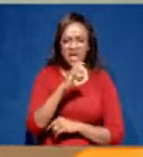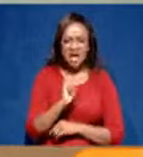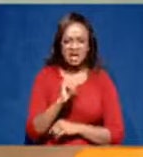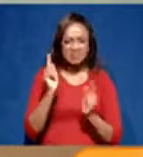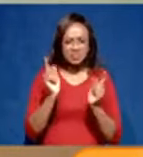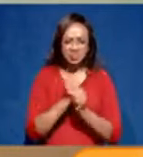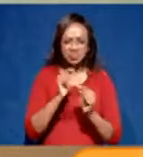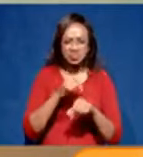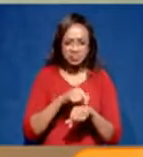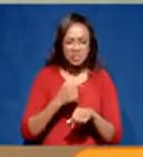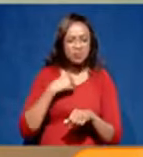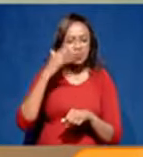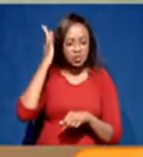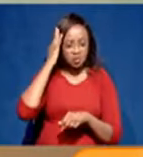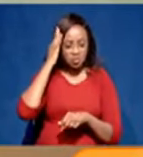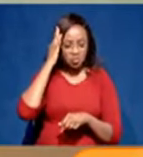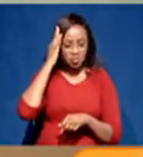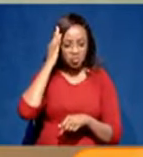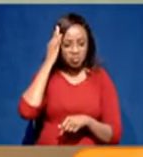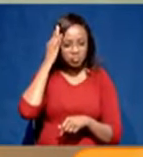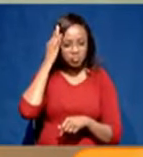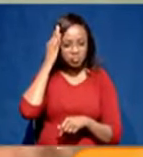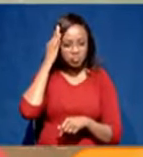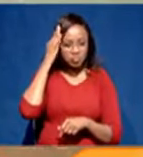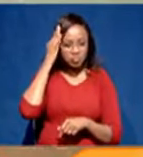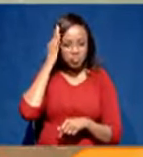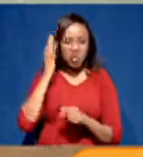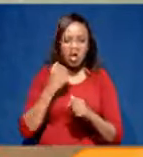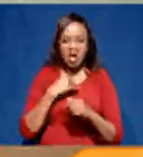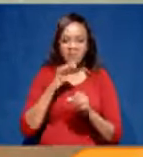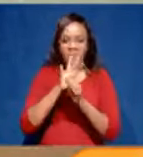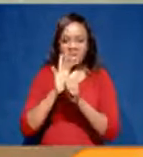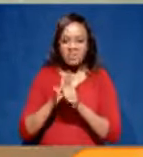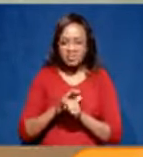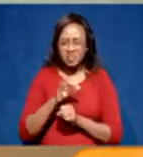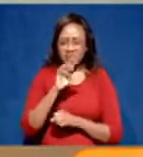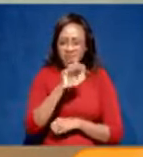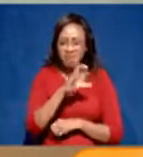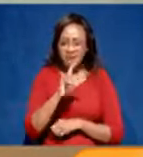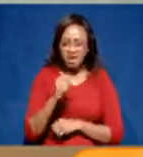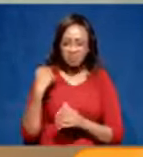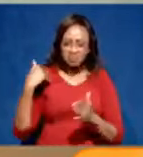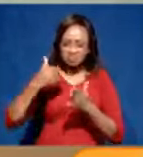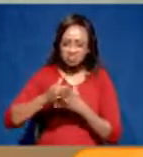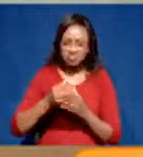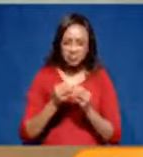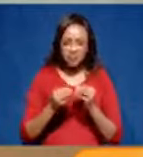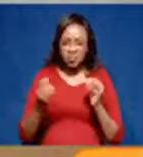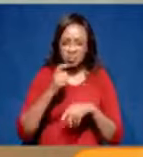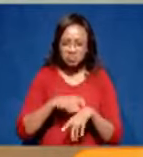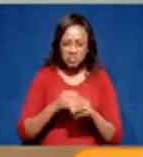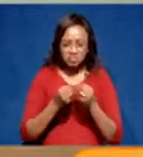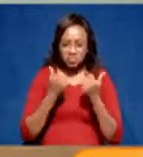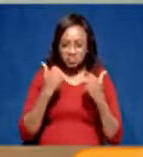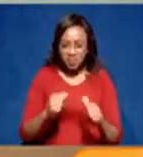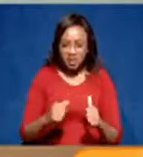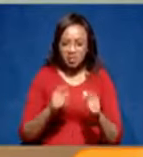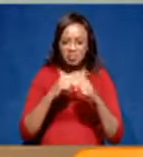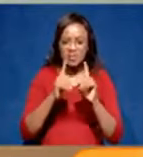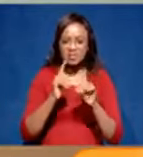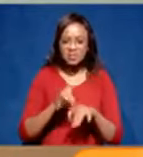that have taken forever to be finalized. But when you are determined and focused, when you have clarity on that that you need